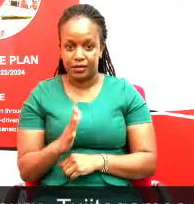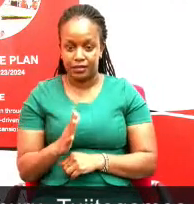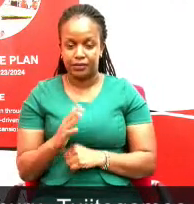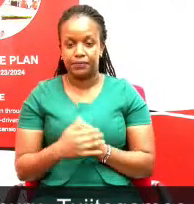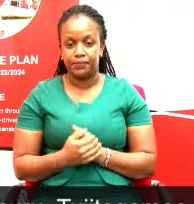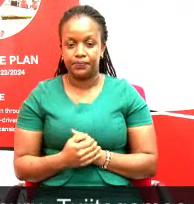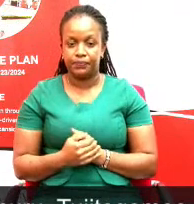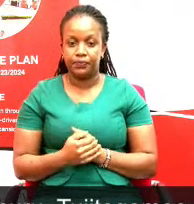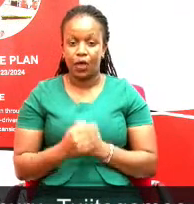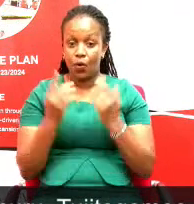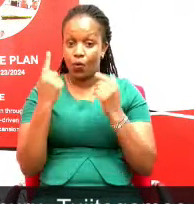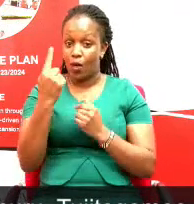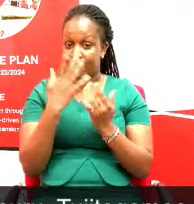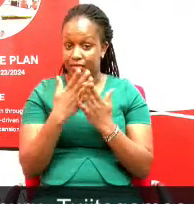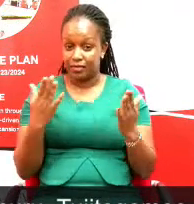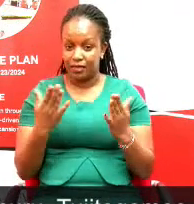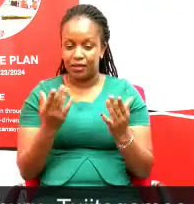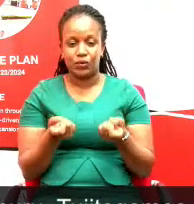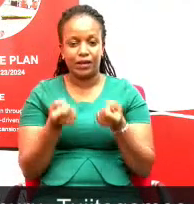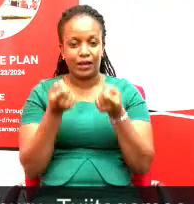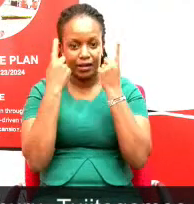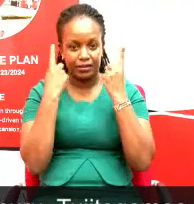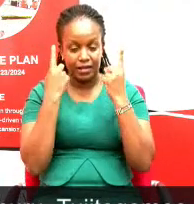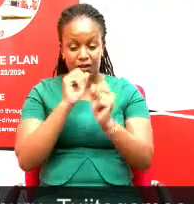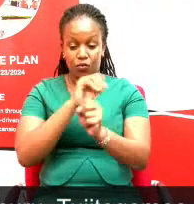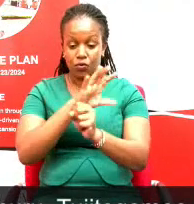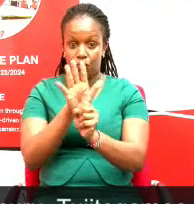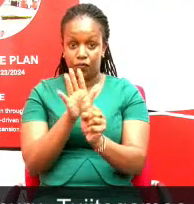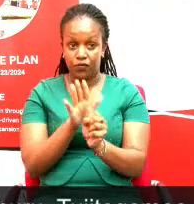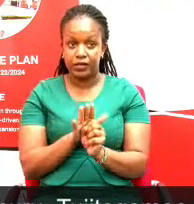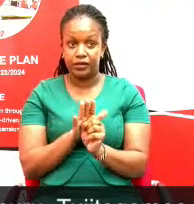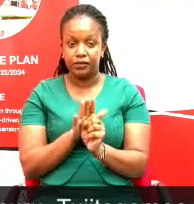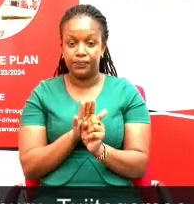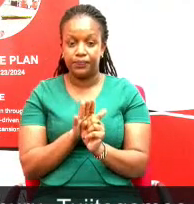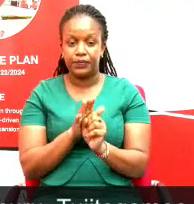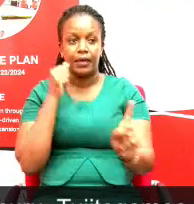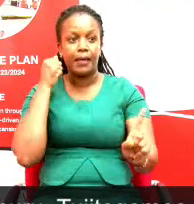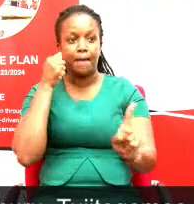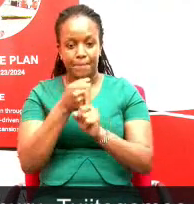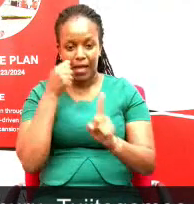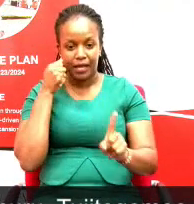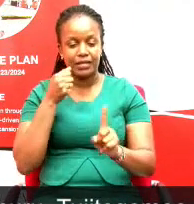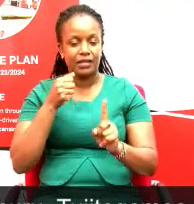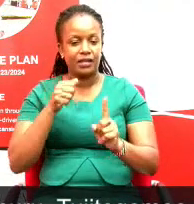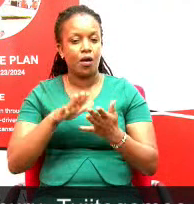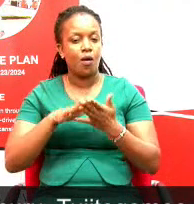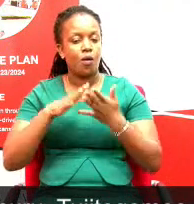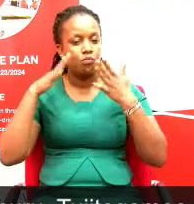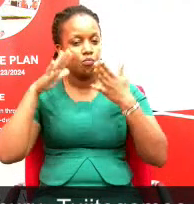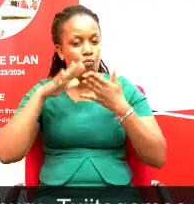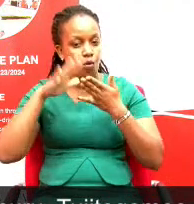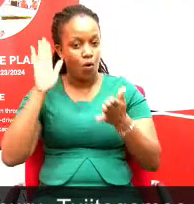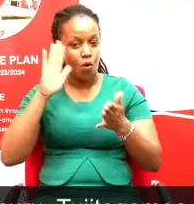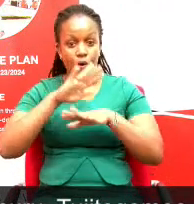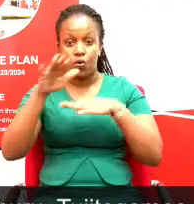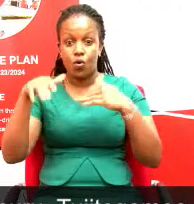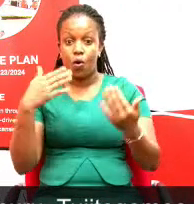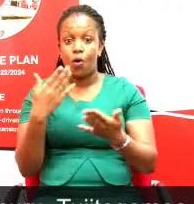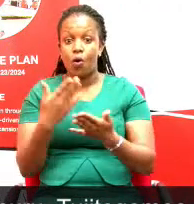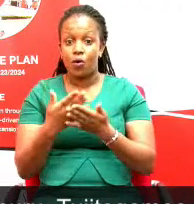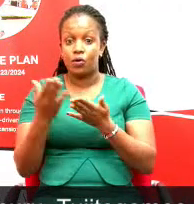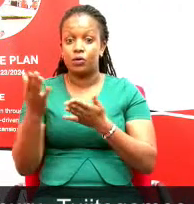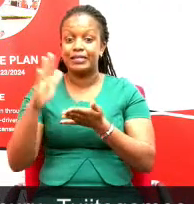One thing to note is that COVID-19 impacted heavily on all sectors of the